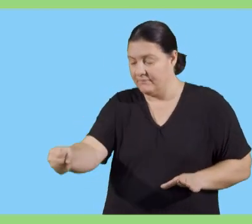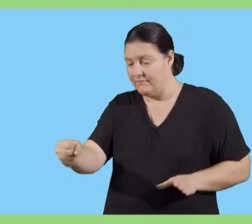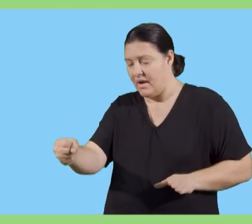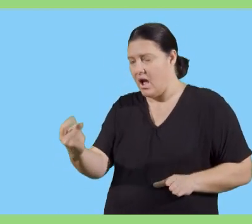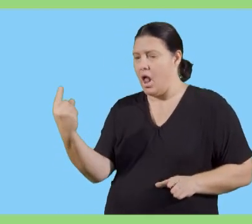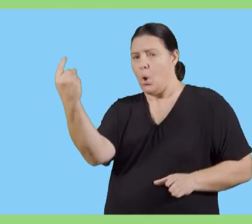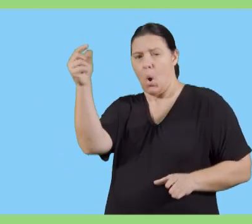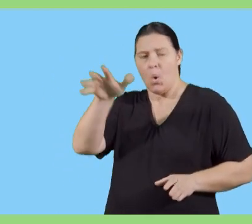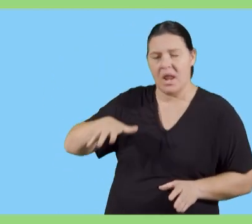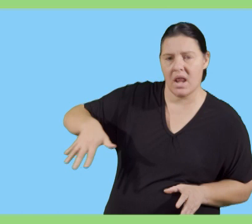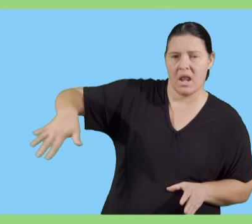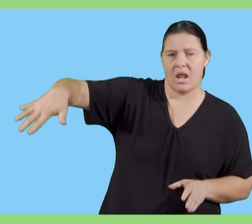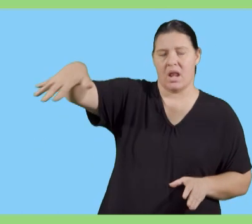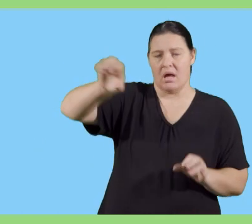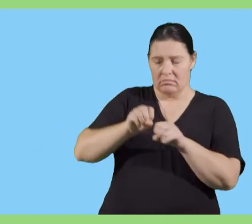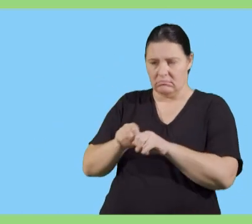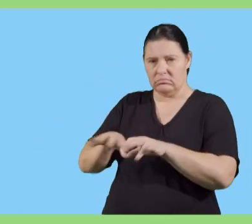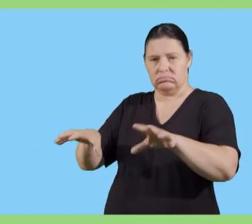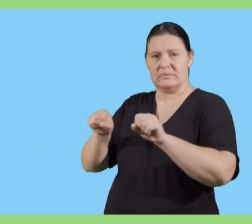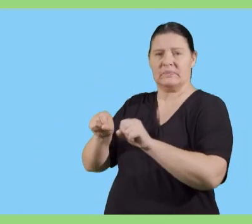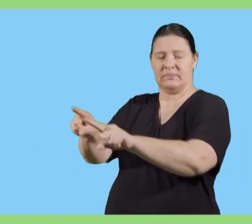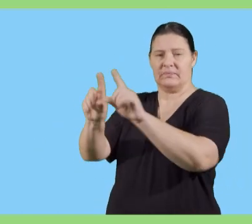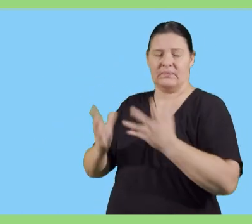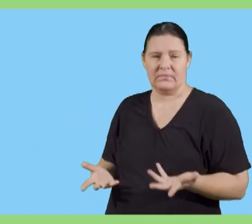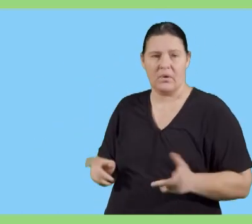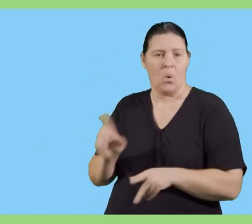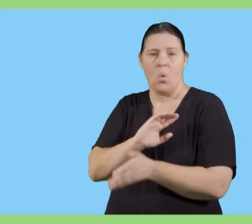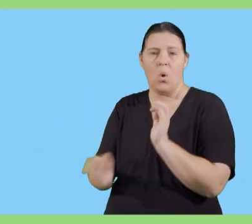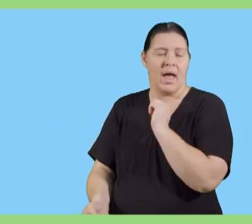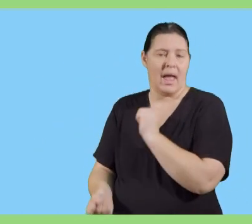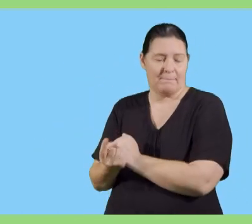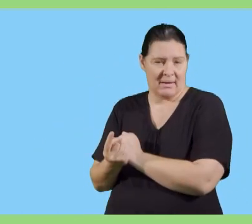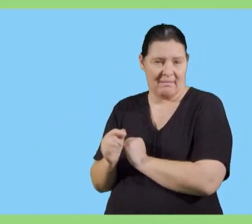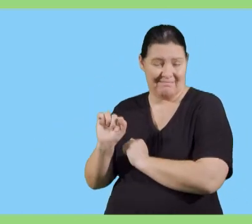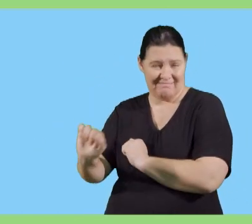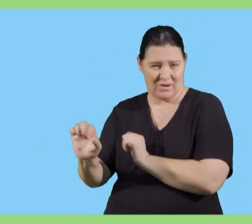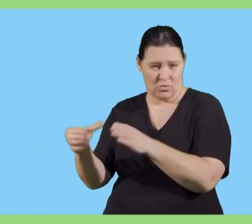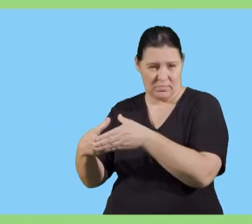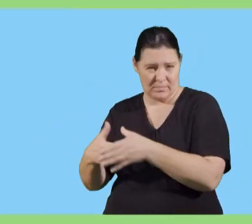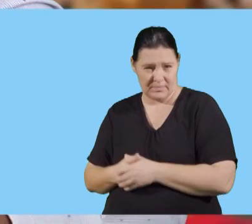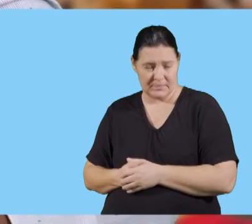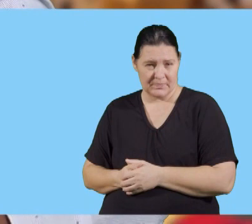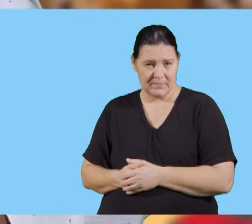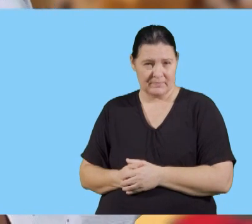a remote area where they'll just have to exist on their own, what would happen to them?